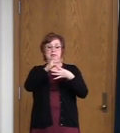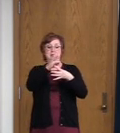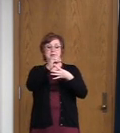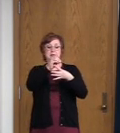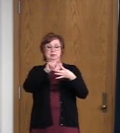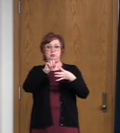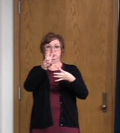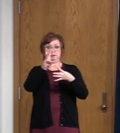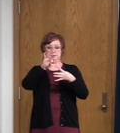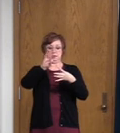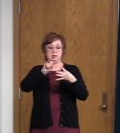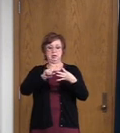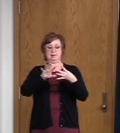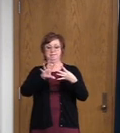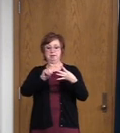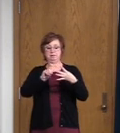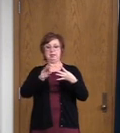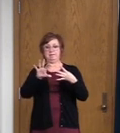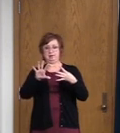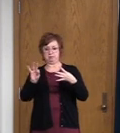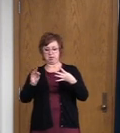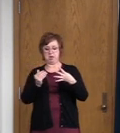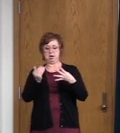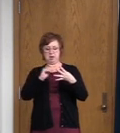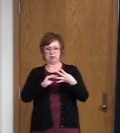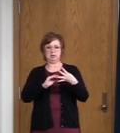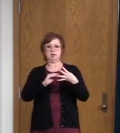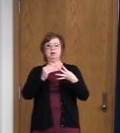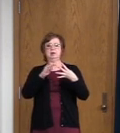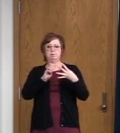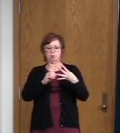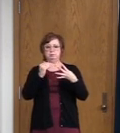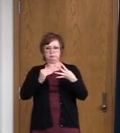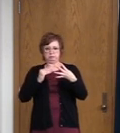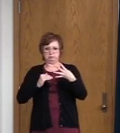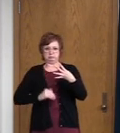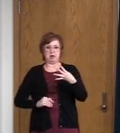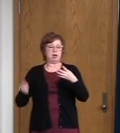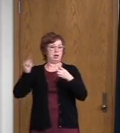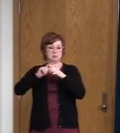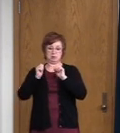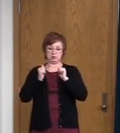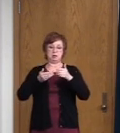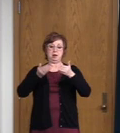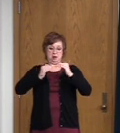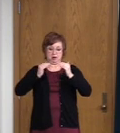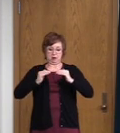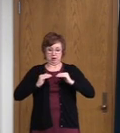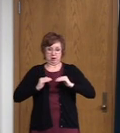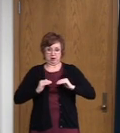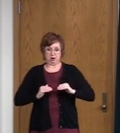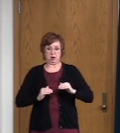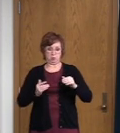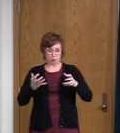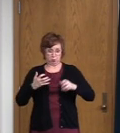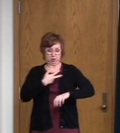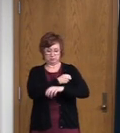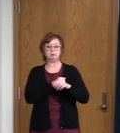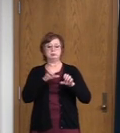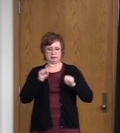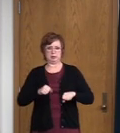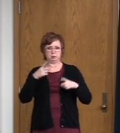on, until everybody that wants to be vaccinated can be. There will be a few additional